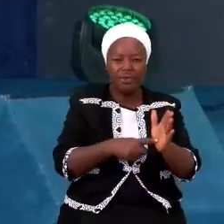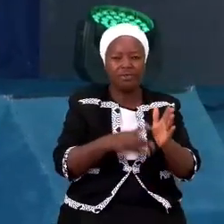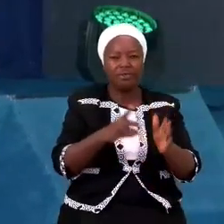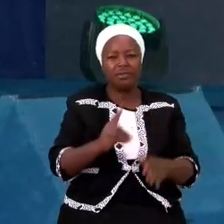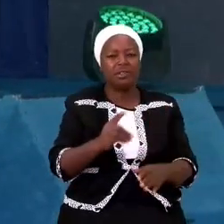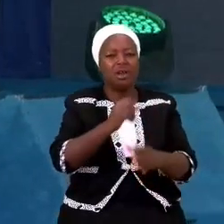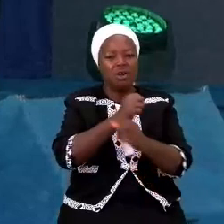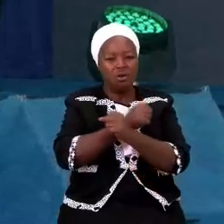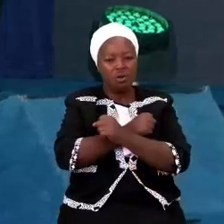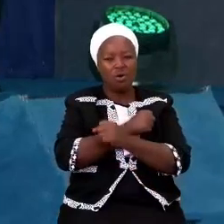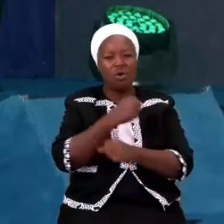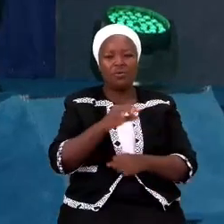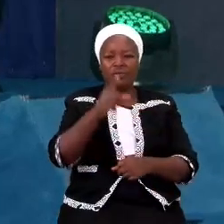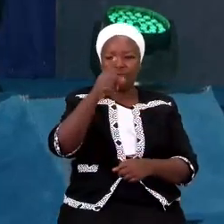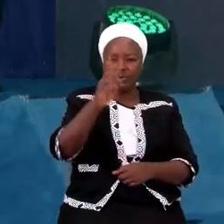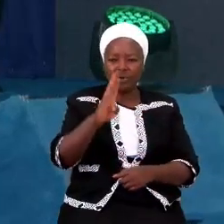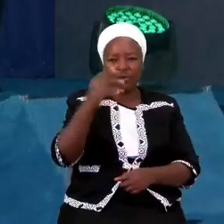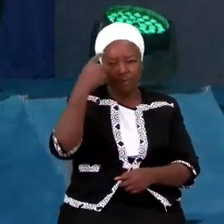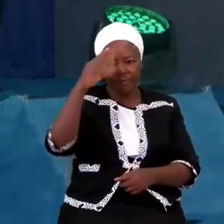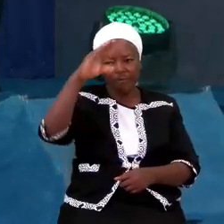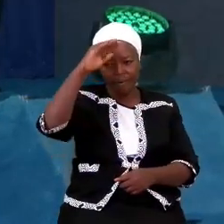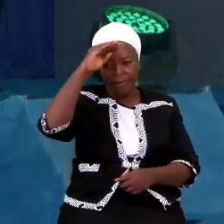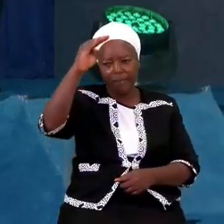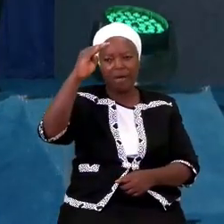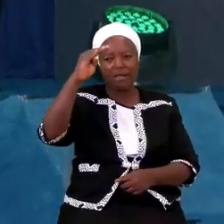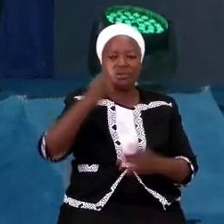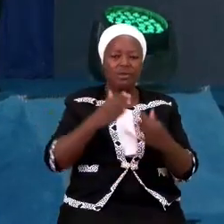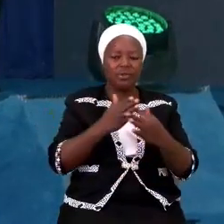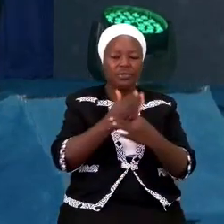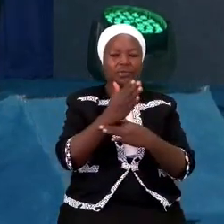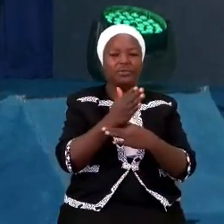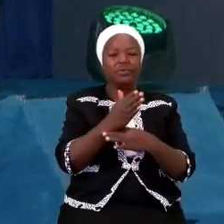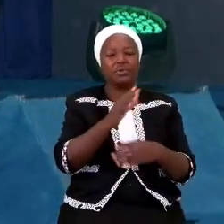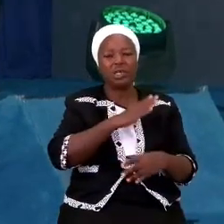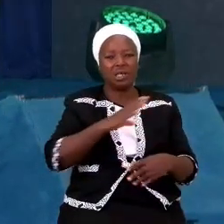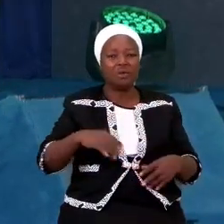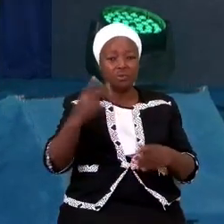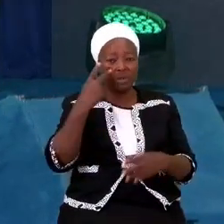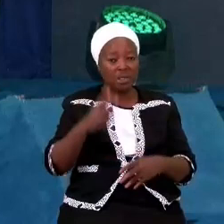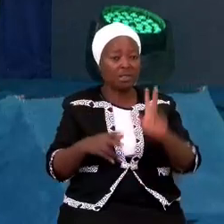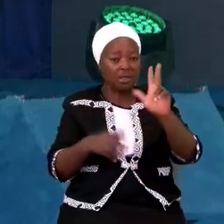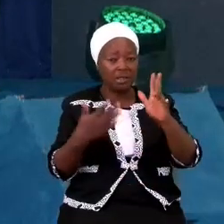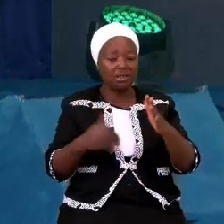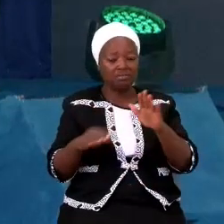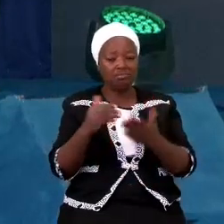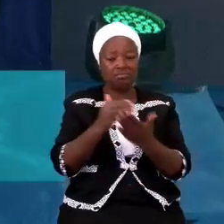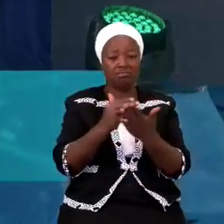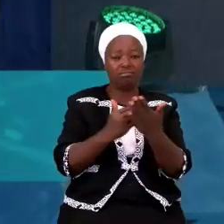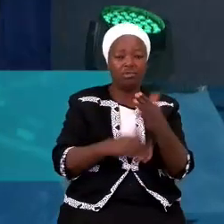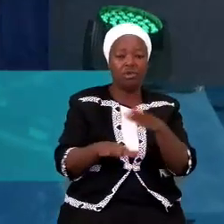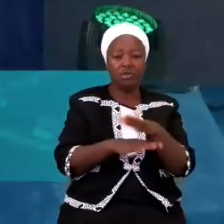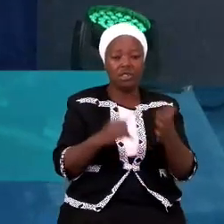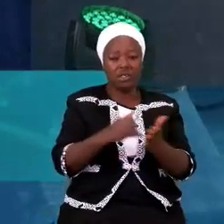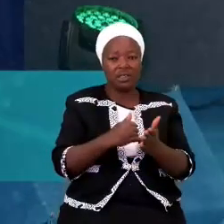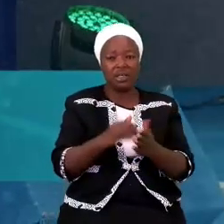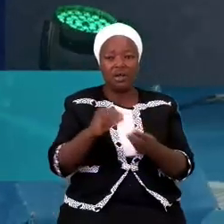very quickly. Number one is the redeeming love of God for the penitent. Number